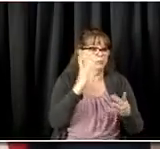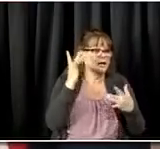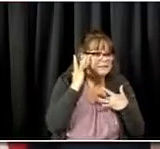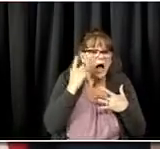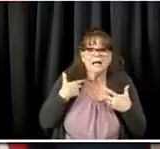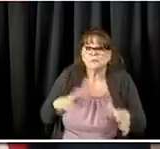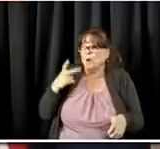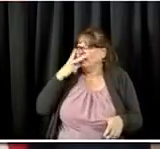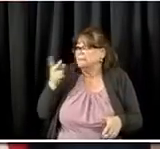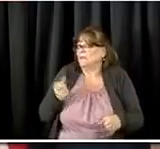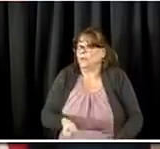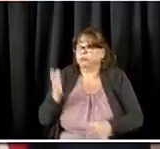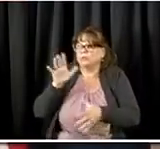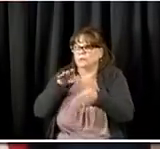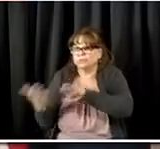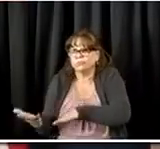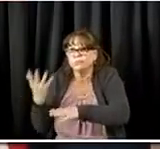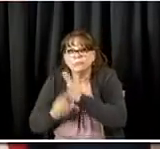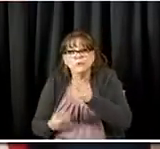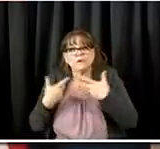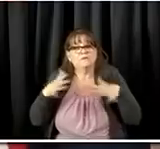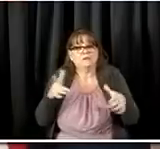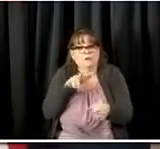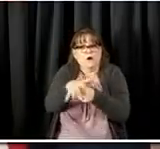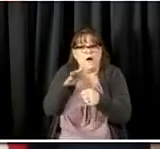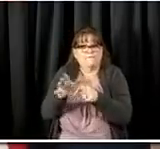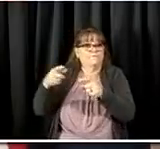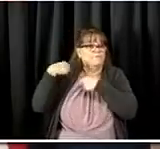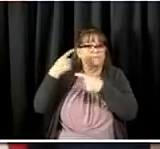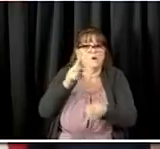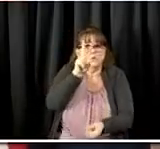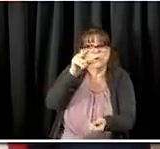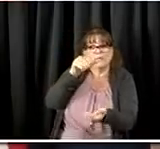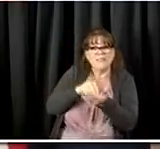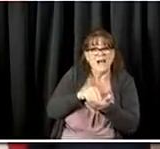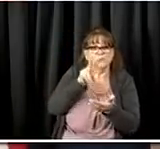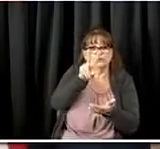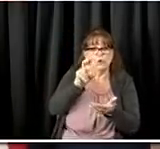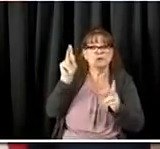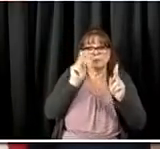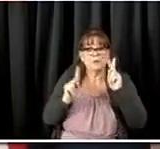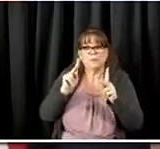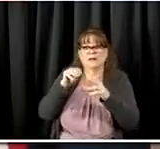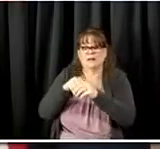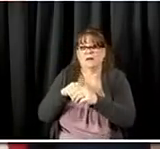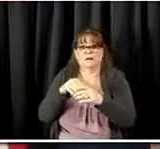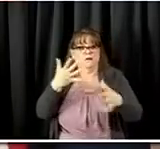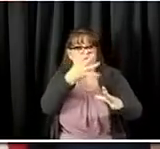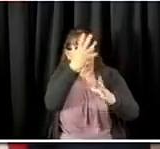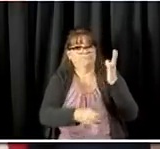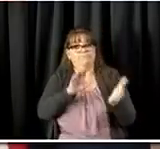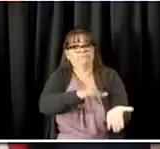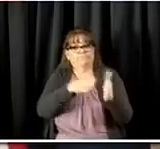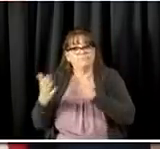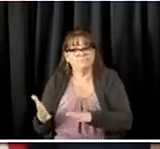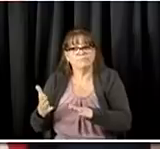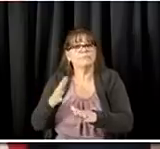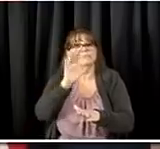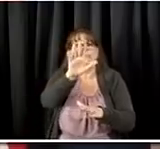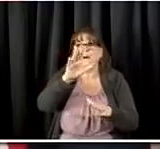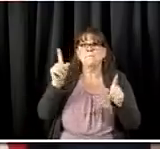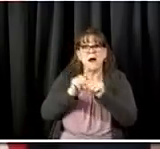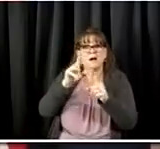over 260,000 Americans, millions of people across the world. The deadly work of the virus is not yet done. There is hope